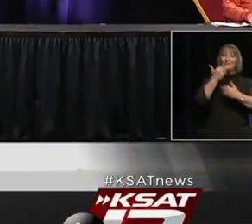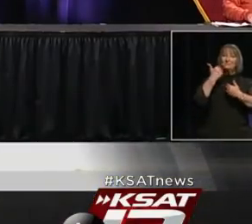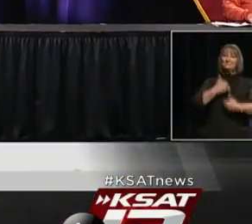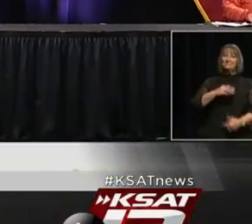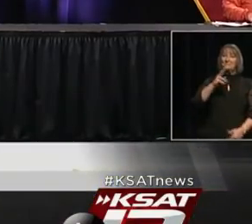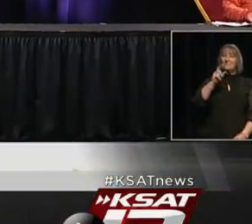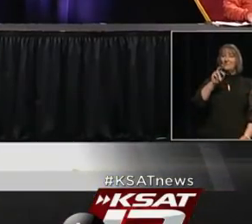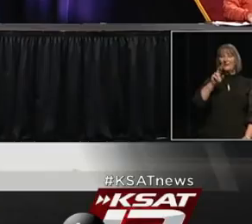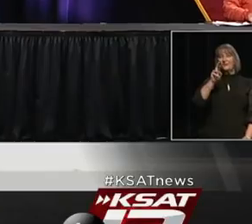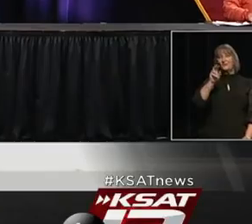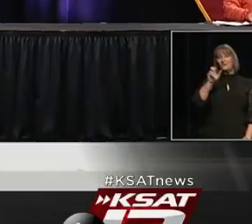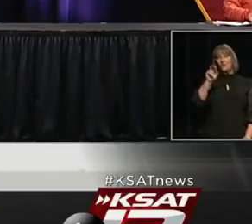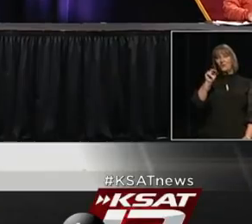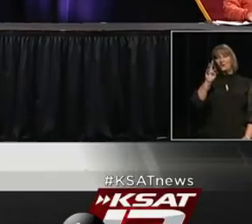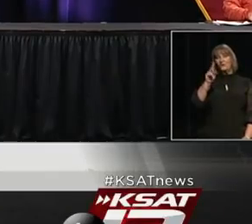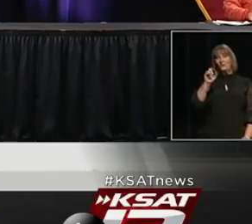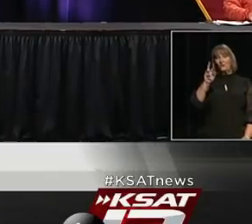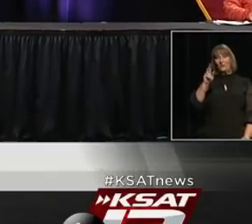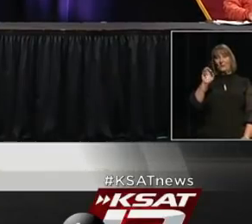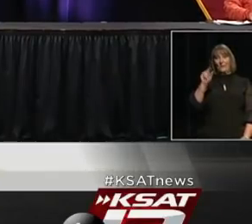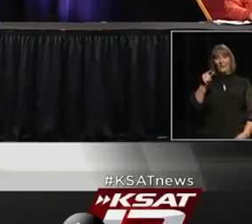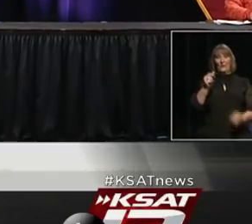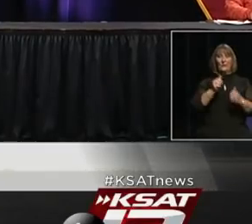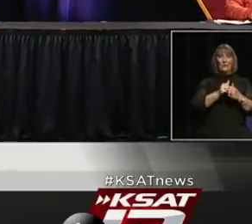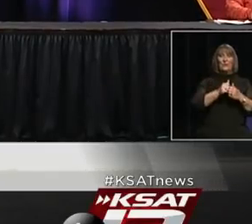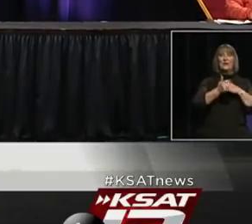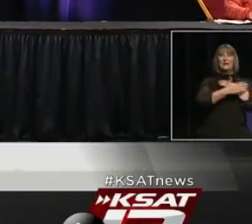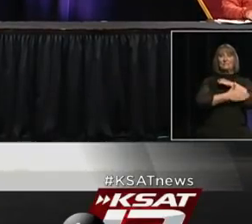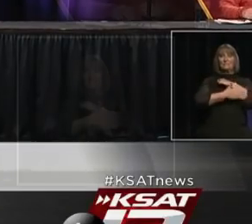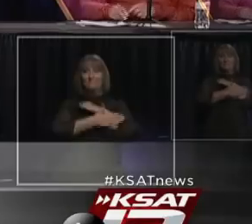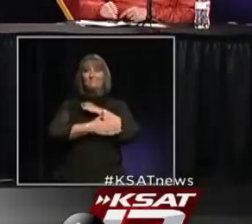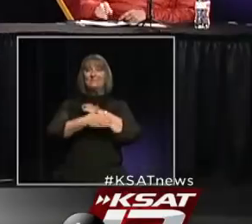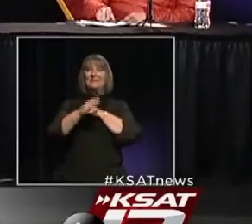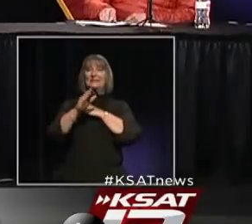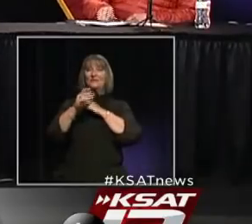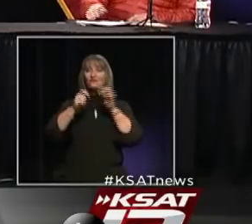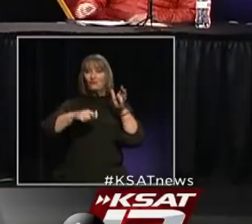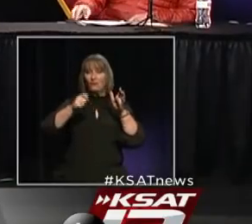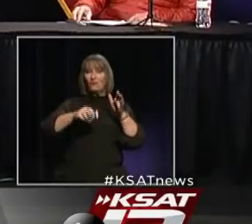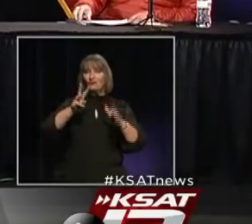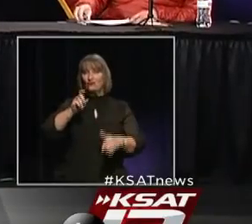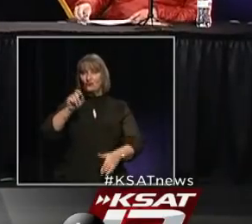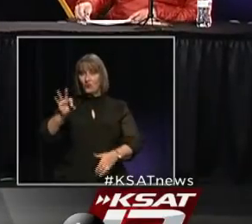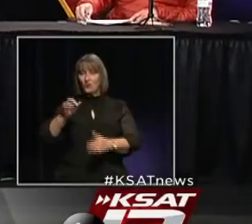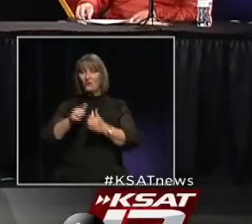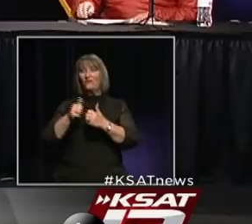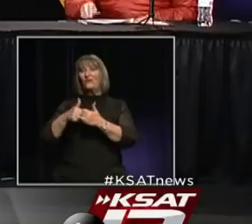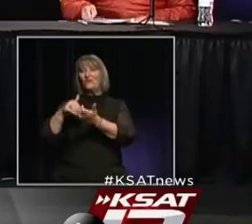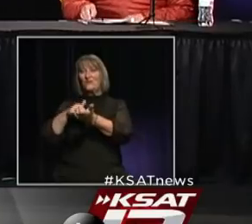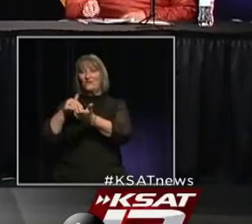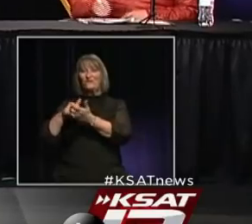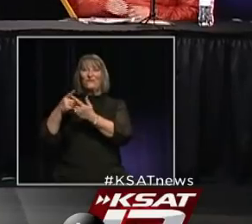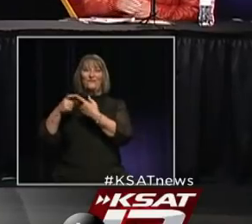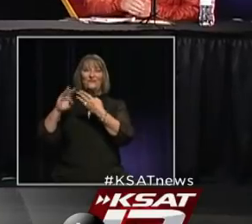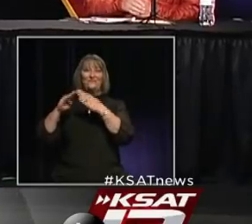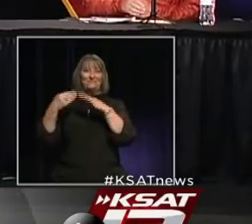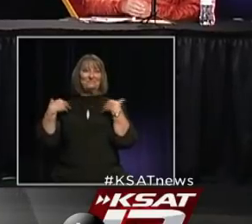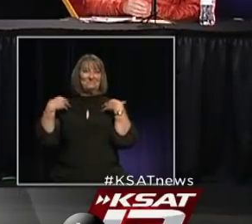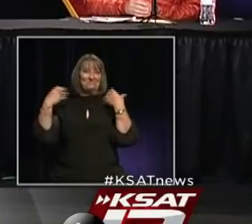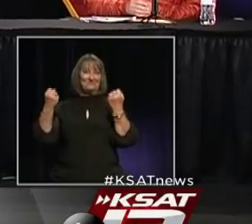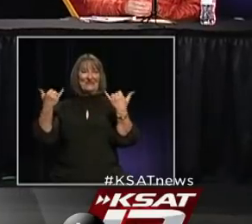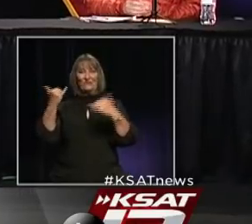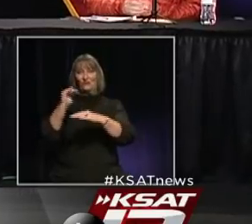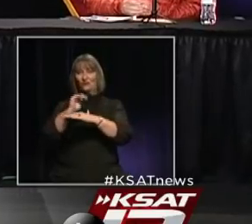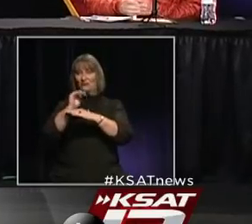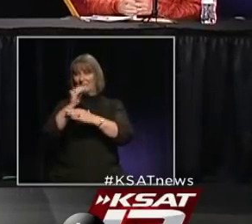to hospitalizations to end the week. Let's see where the numbers stand today. Who's the assistant director for Metro Health, and this is our COVID-19 update for the